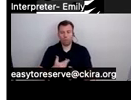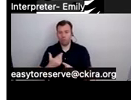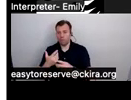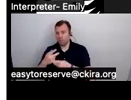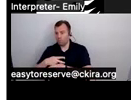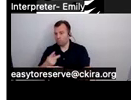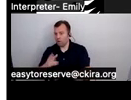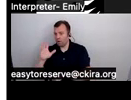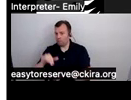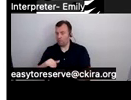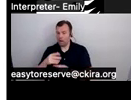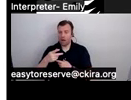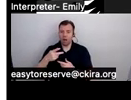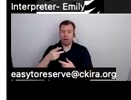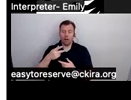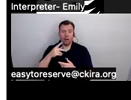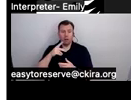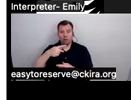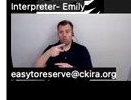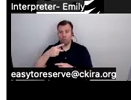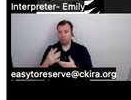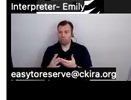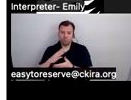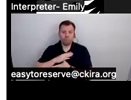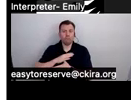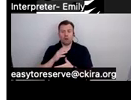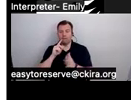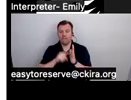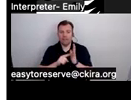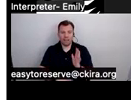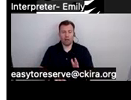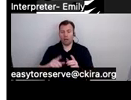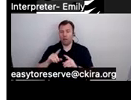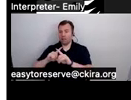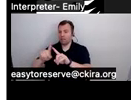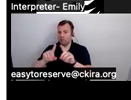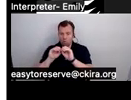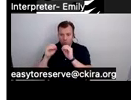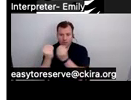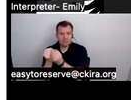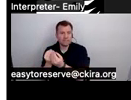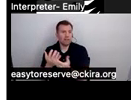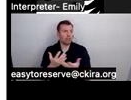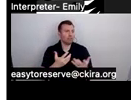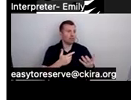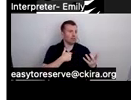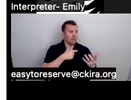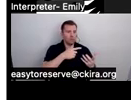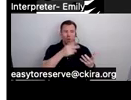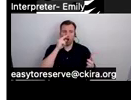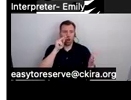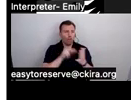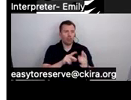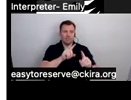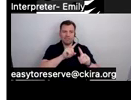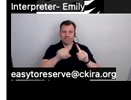projects by the principal investigator, the organization, so on and so forth. So there's a lot of different terms that you can use to look for different